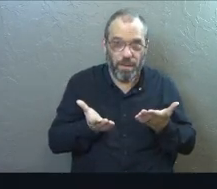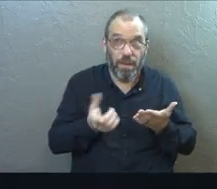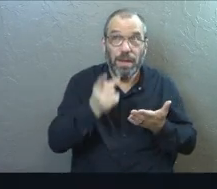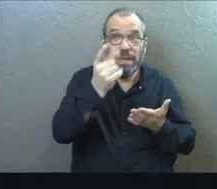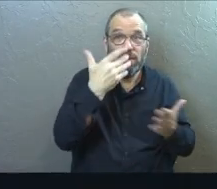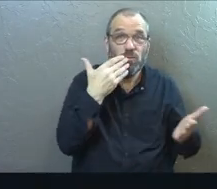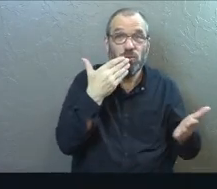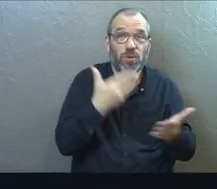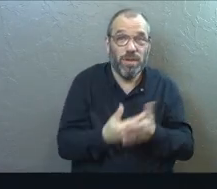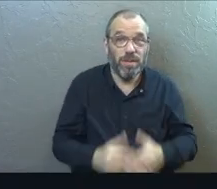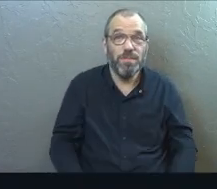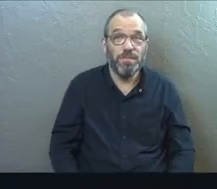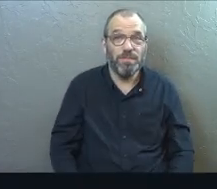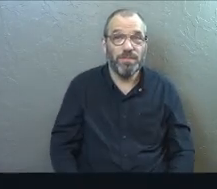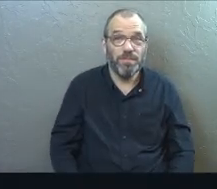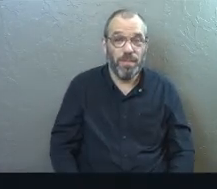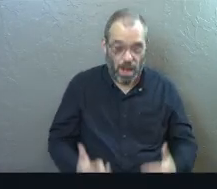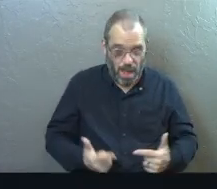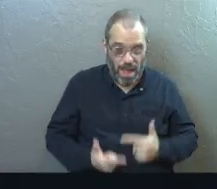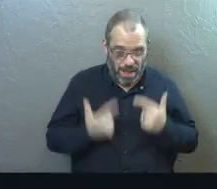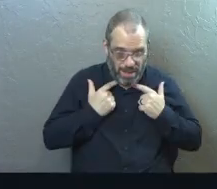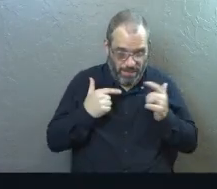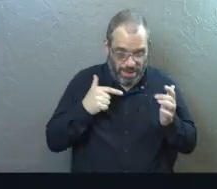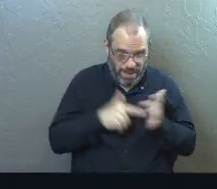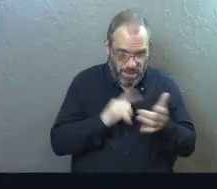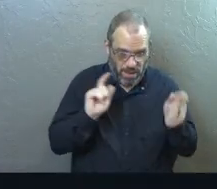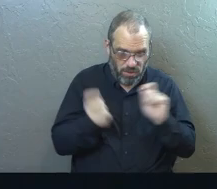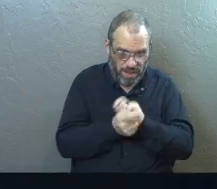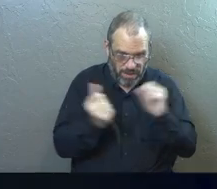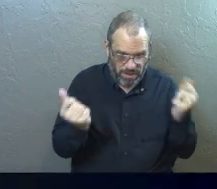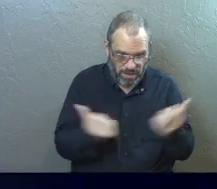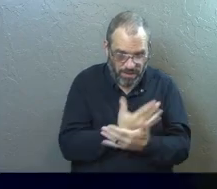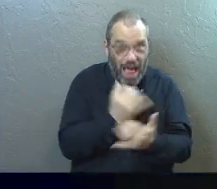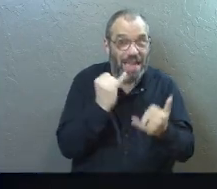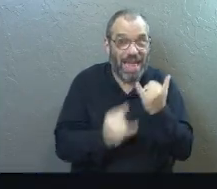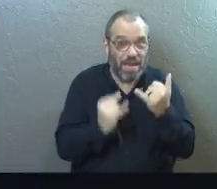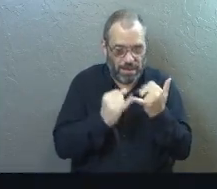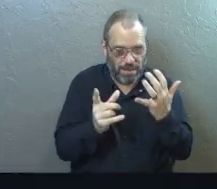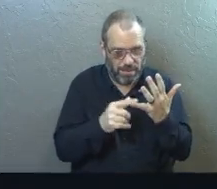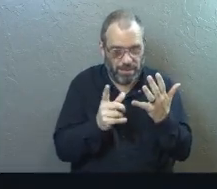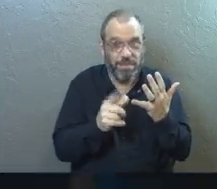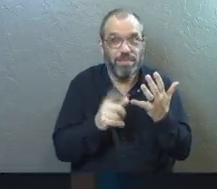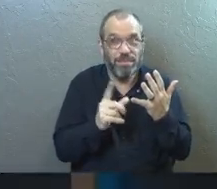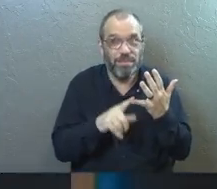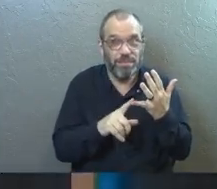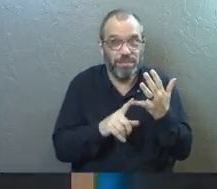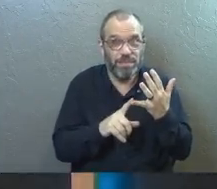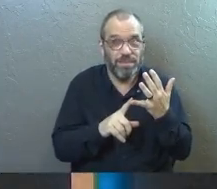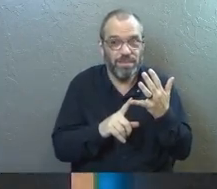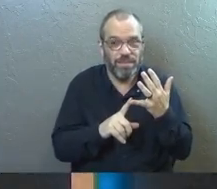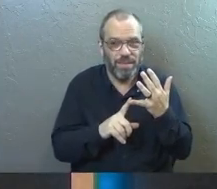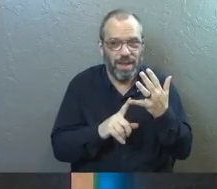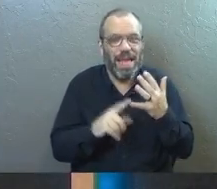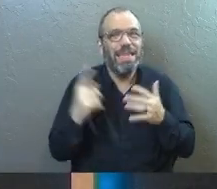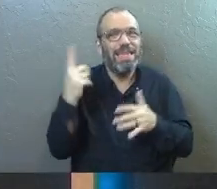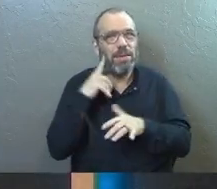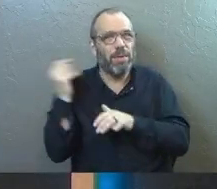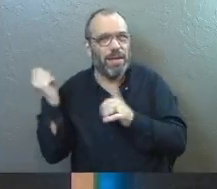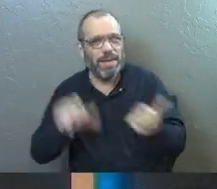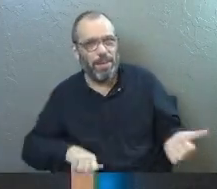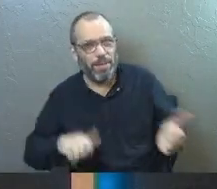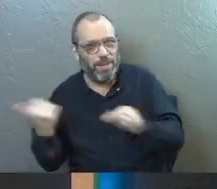God is good. Living in this changes everything. Last thing for you. And then we're gonna get some baptisms,